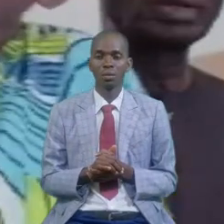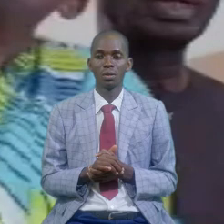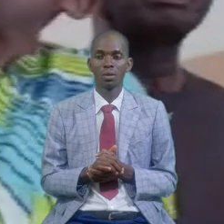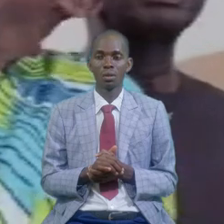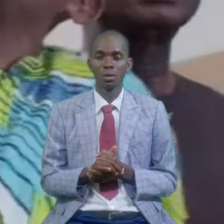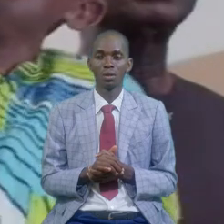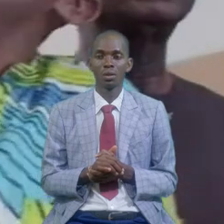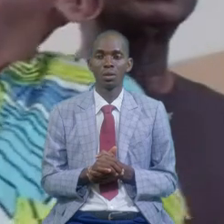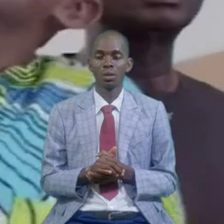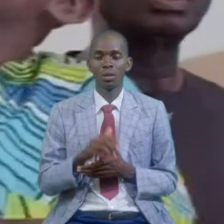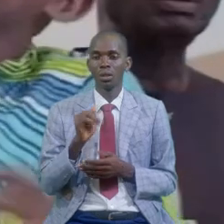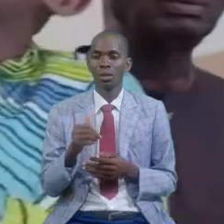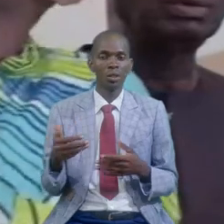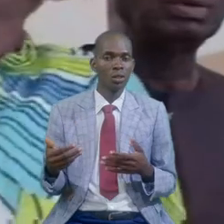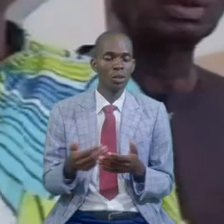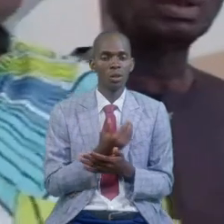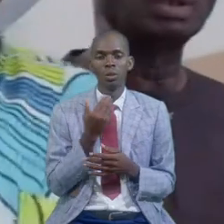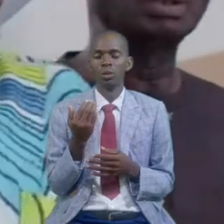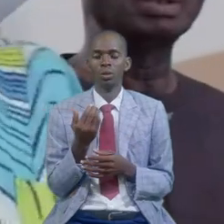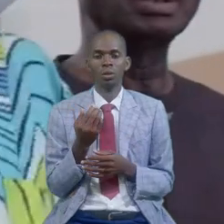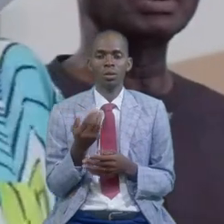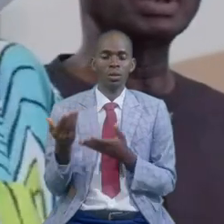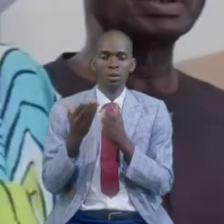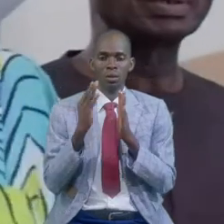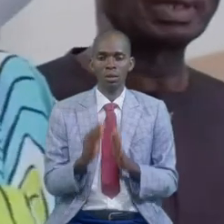a new messenger of the Lord.